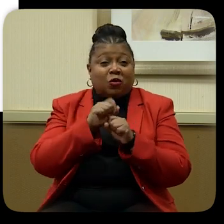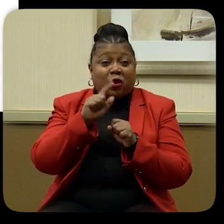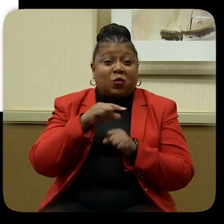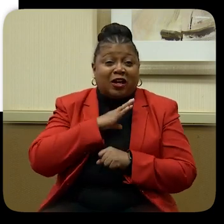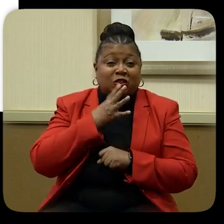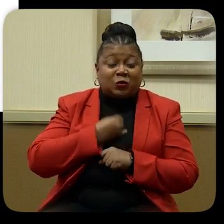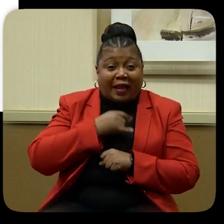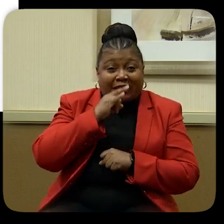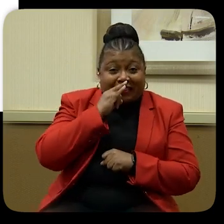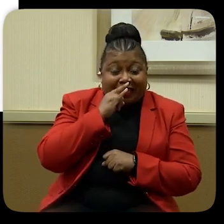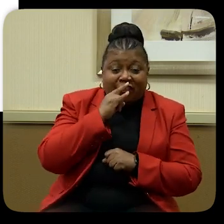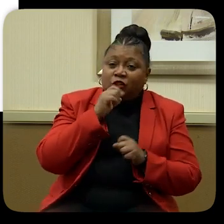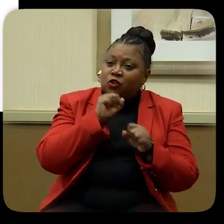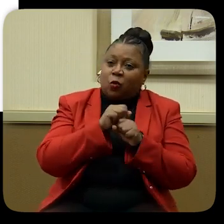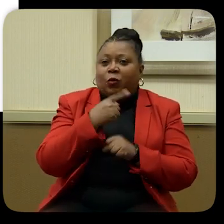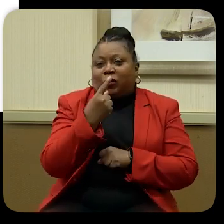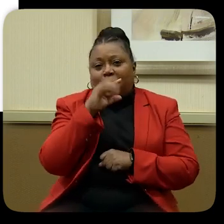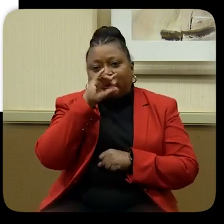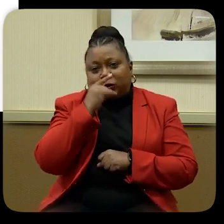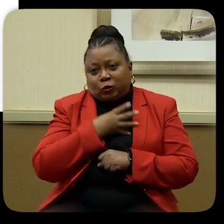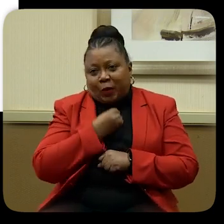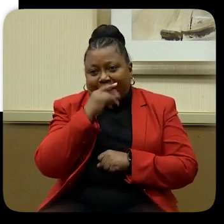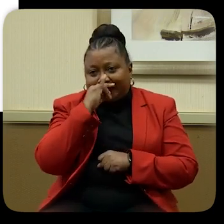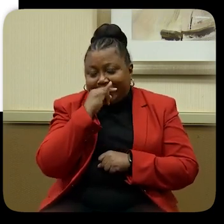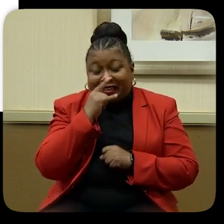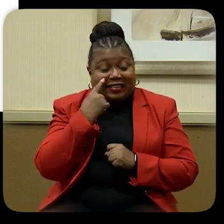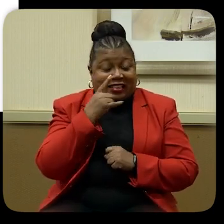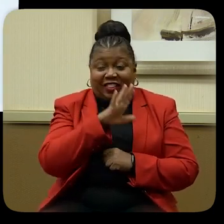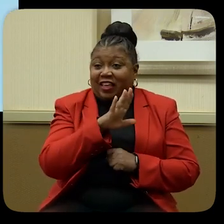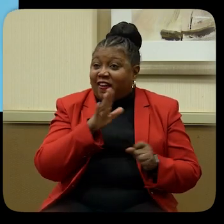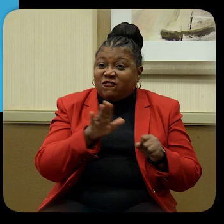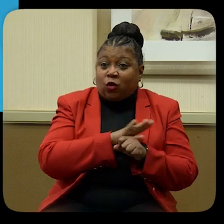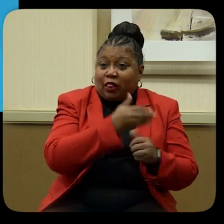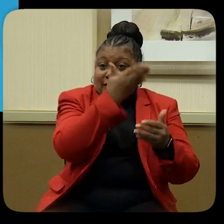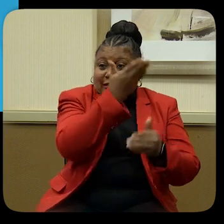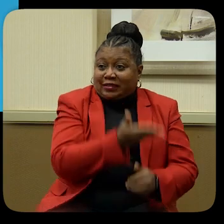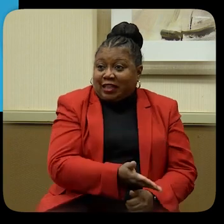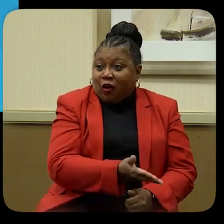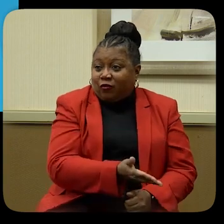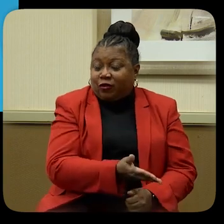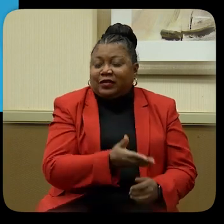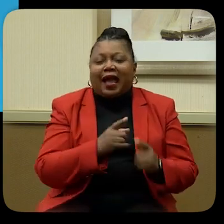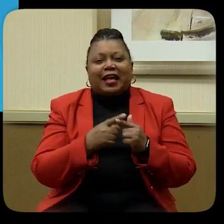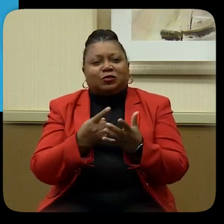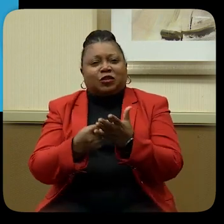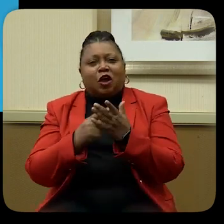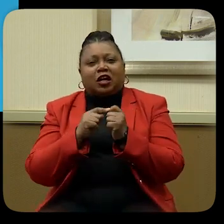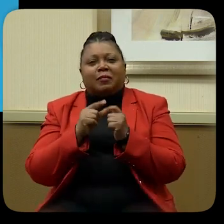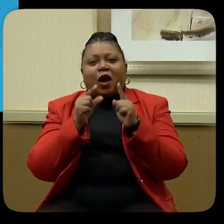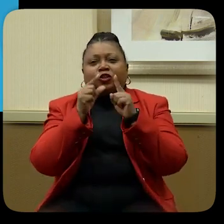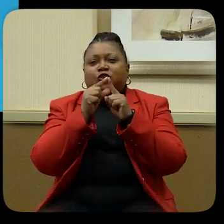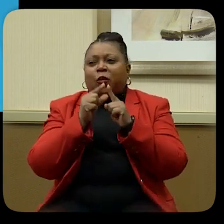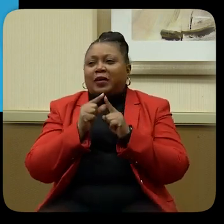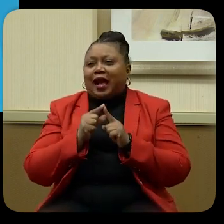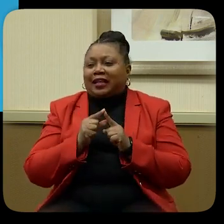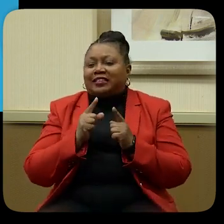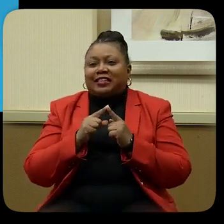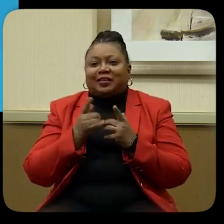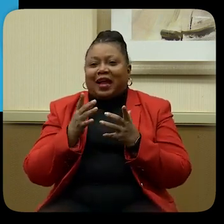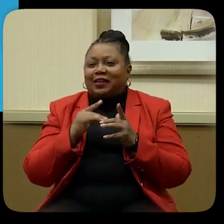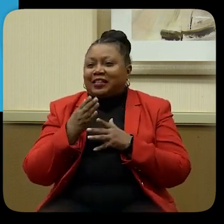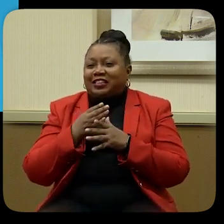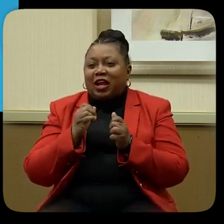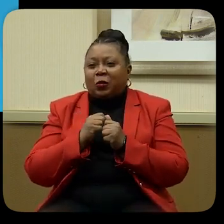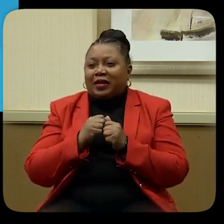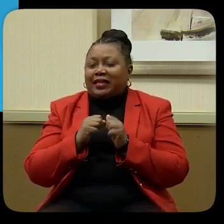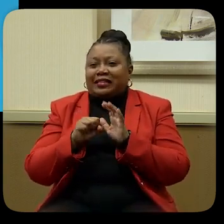trans kid, you've worked with one trans kid, right? And seeing kind of their full selves. So as we talk about terminology, just as we kind of shared